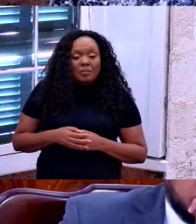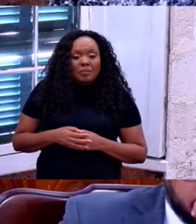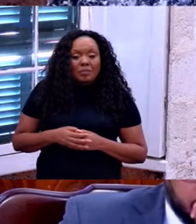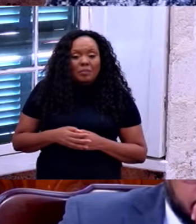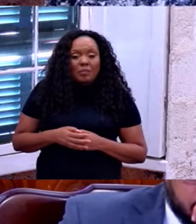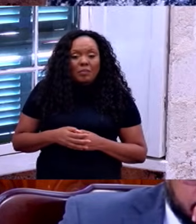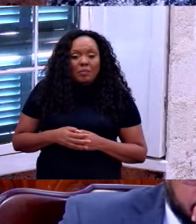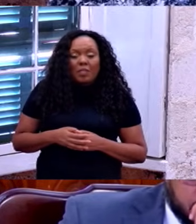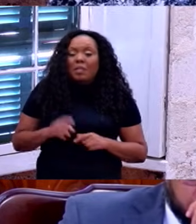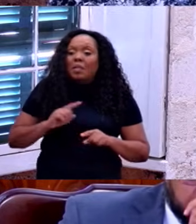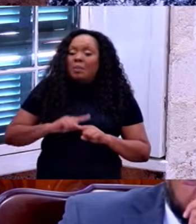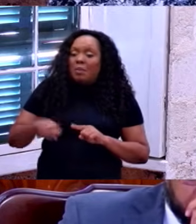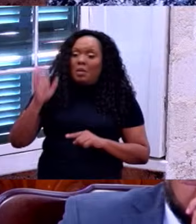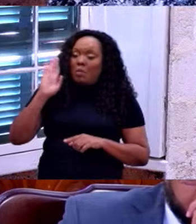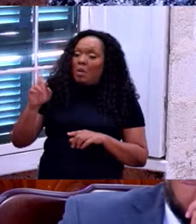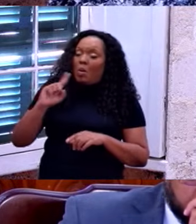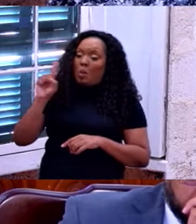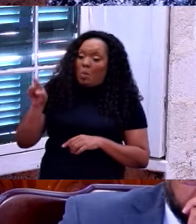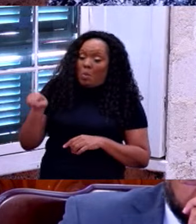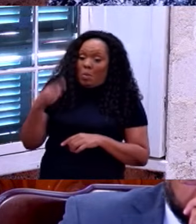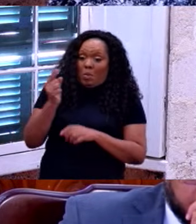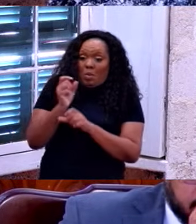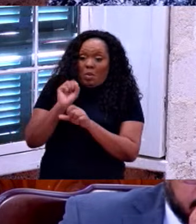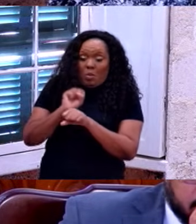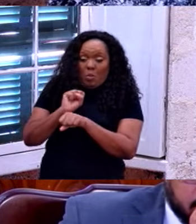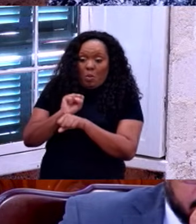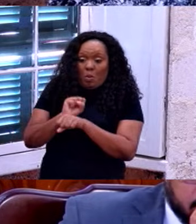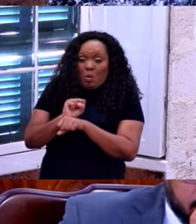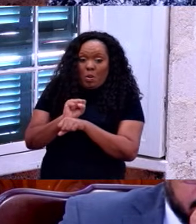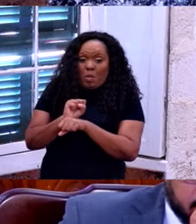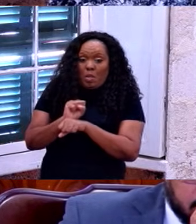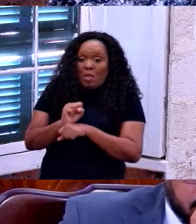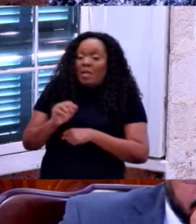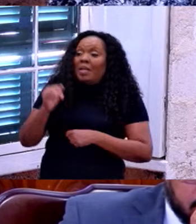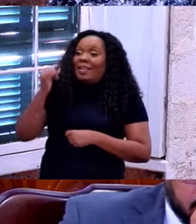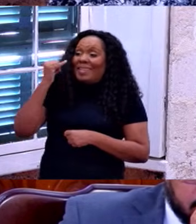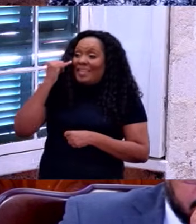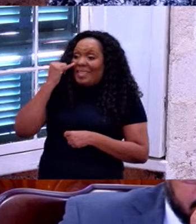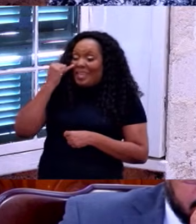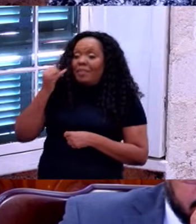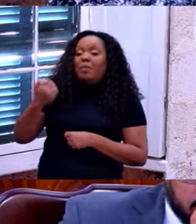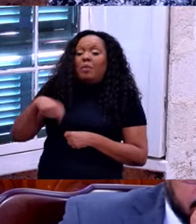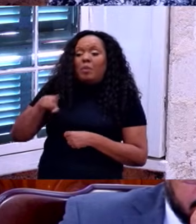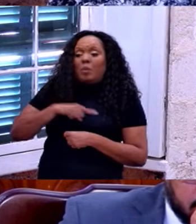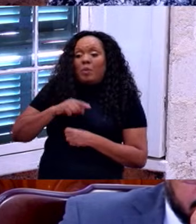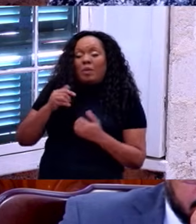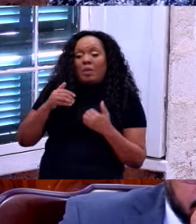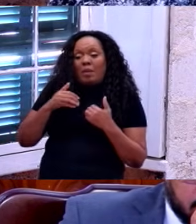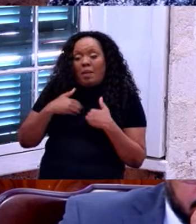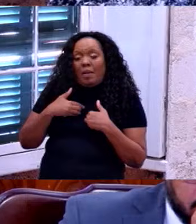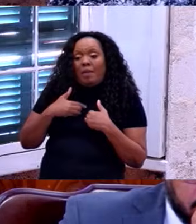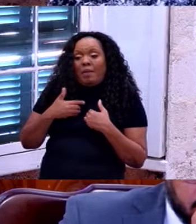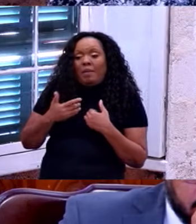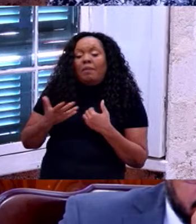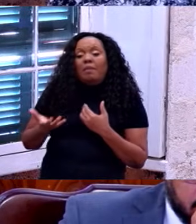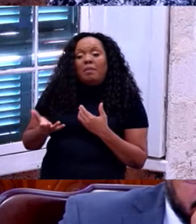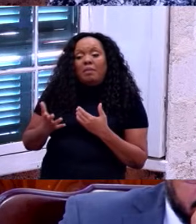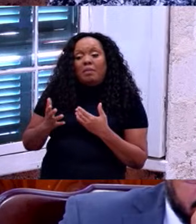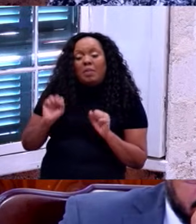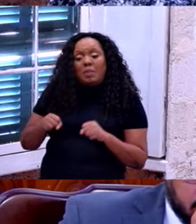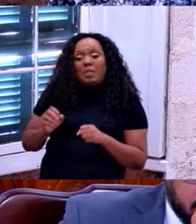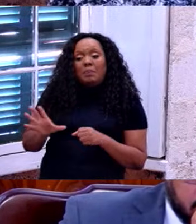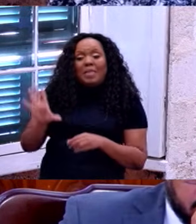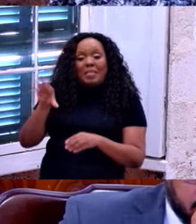is actually done. Because by the time we get it here, it's already a done deal and it's usually just to be passed.